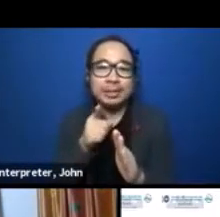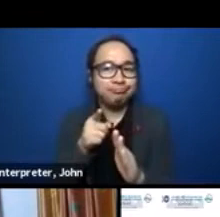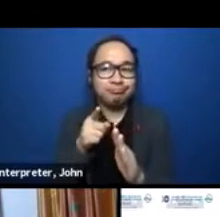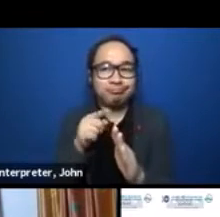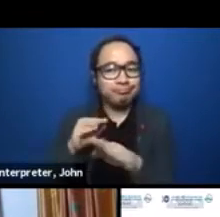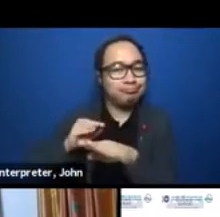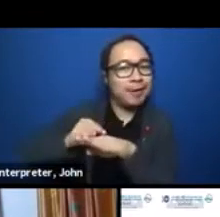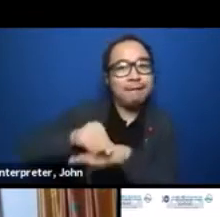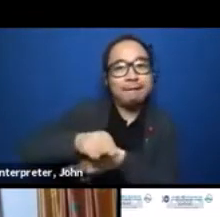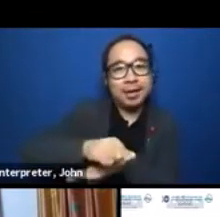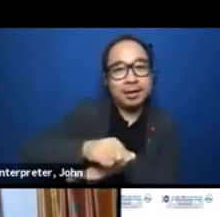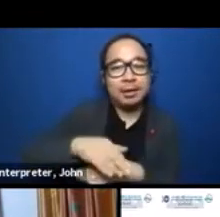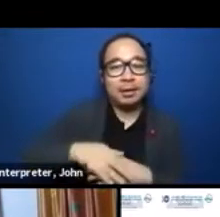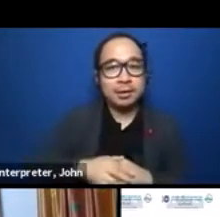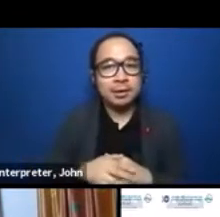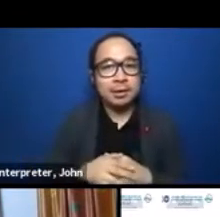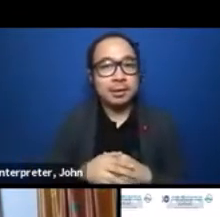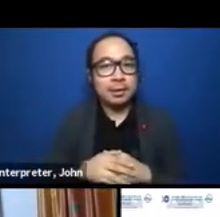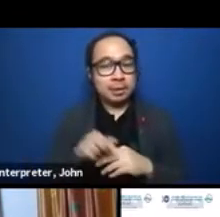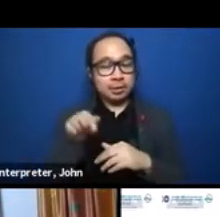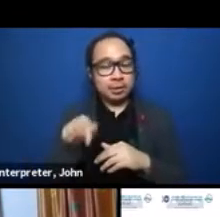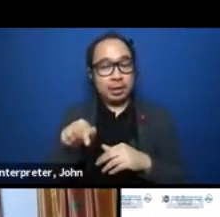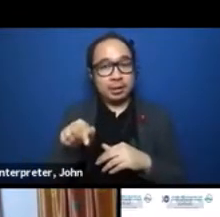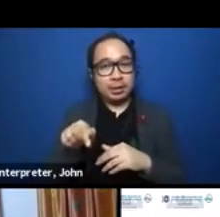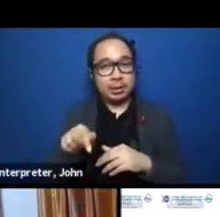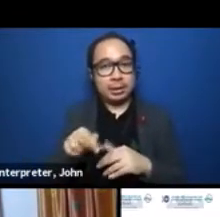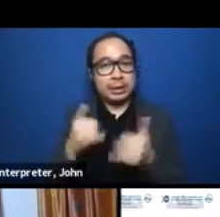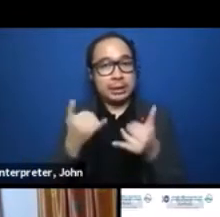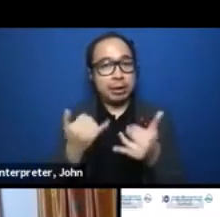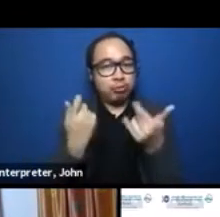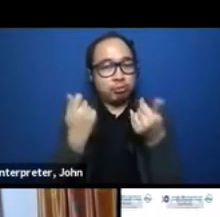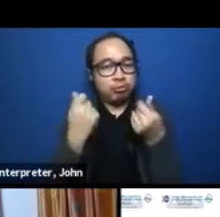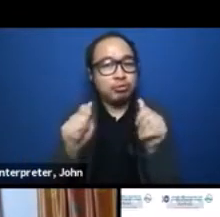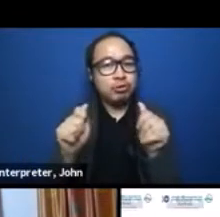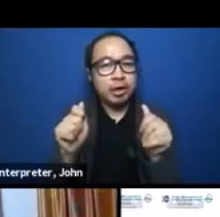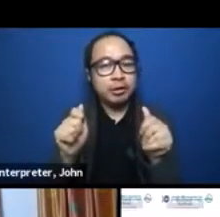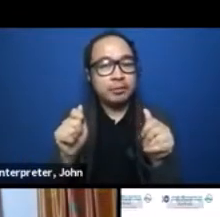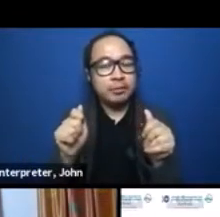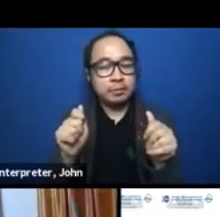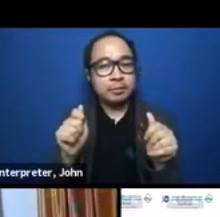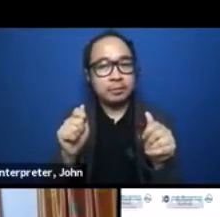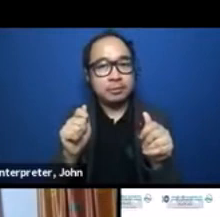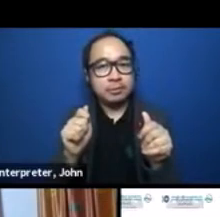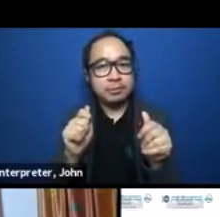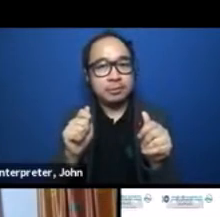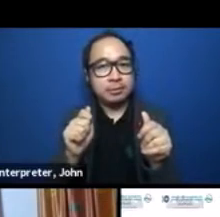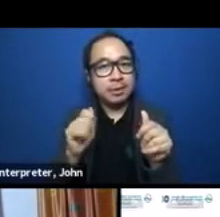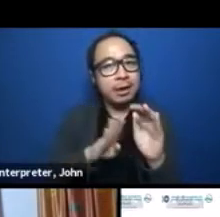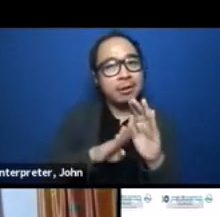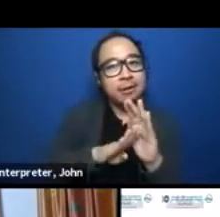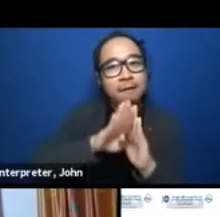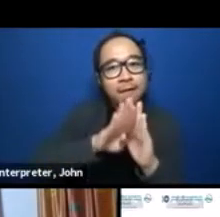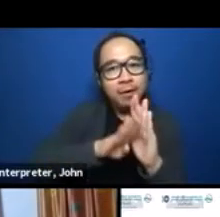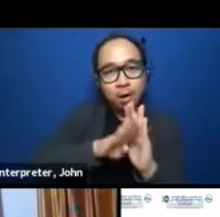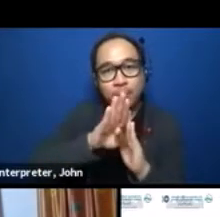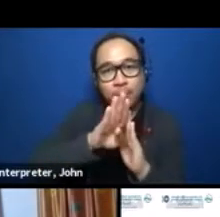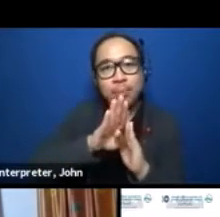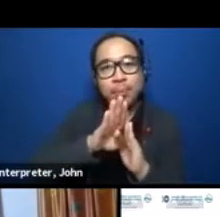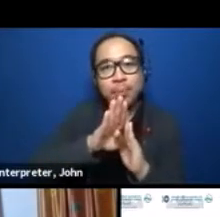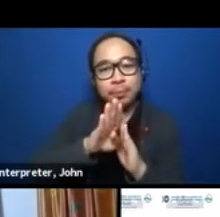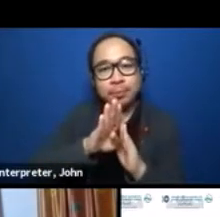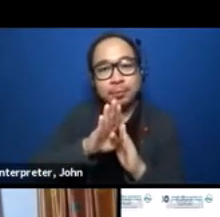but that JBV, when we are trying to the develop some sort of the very